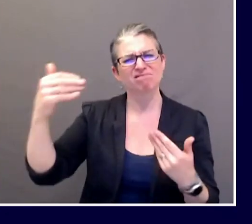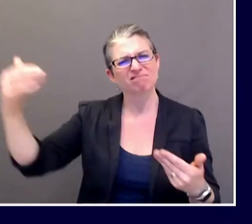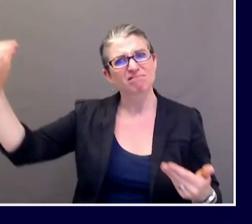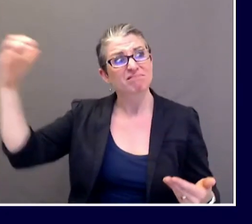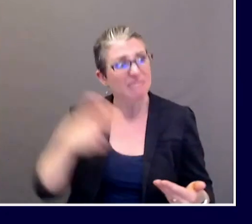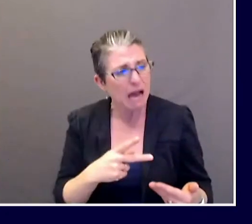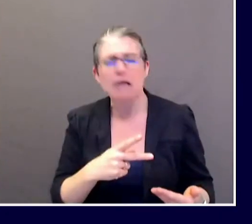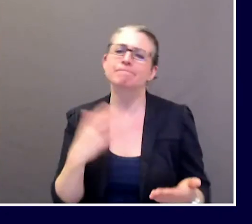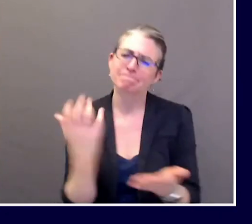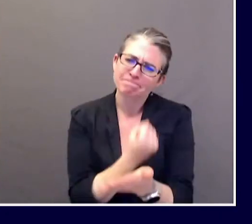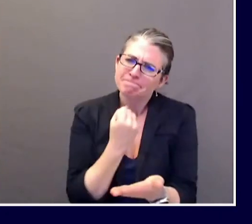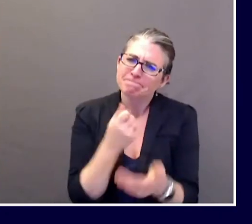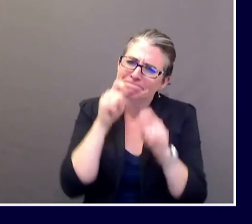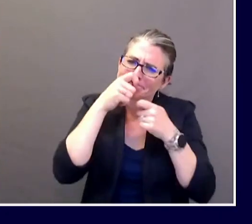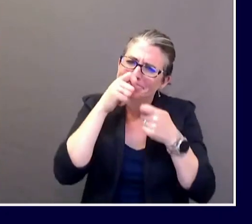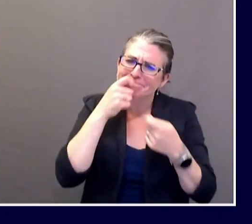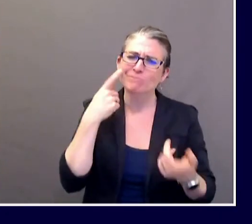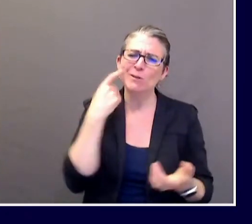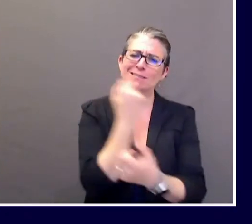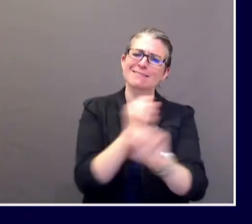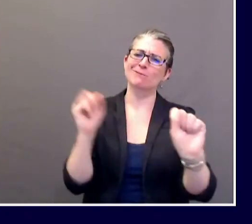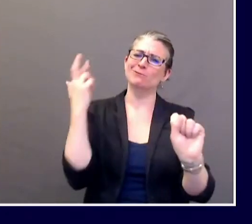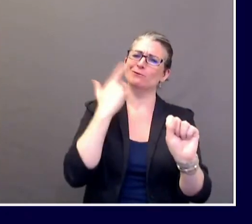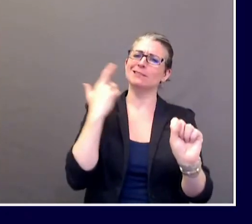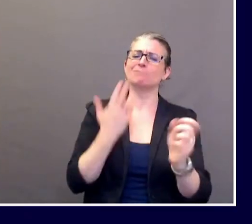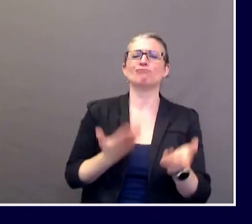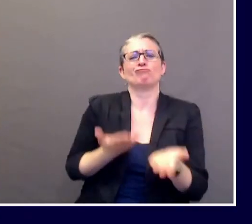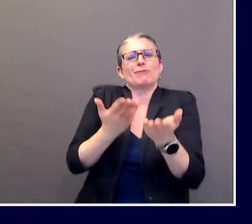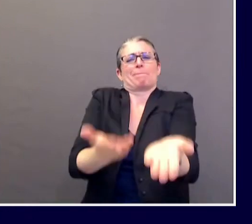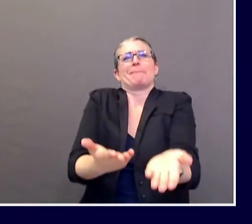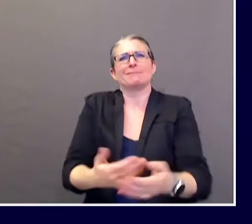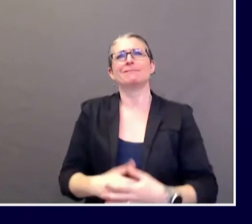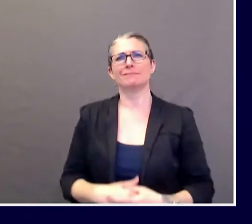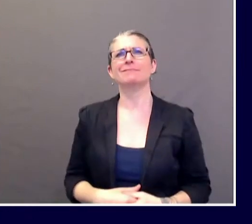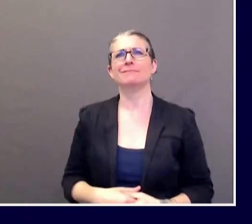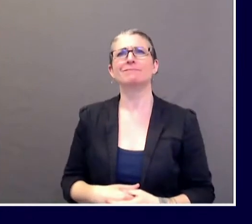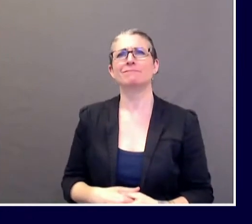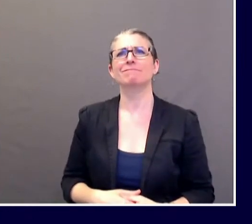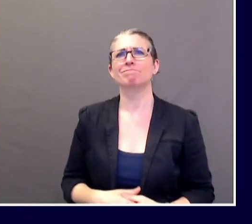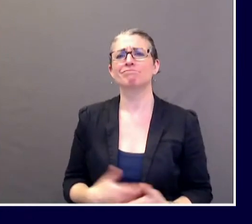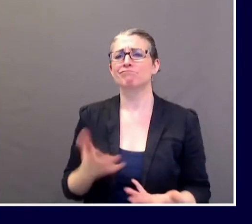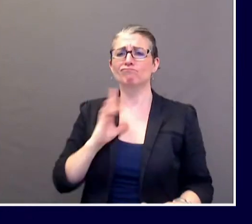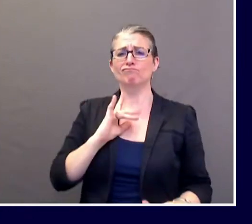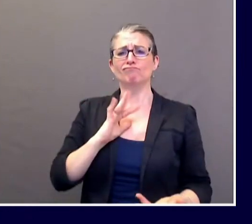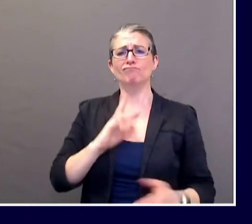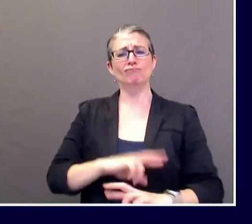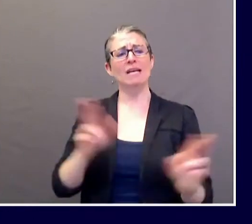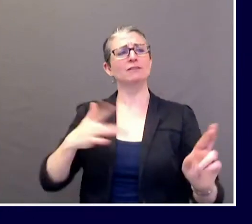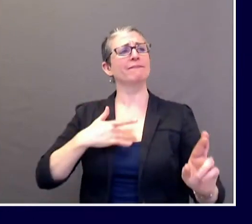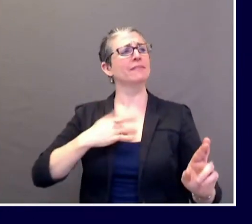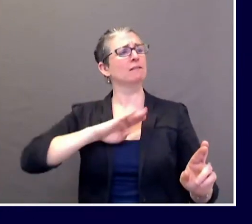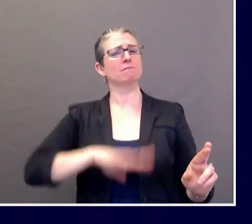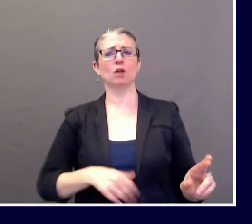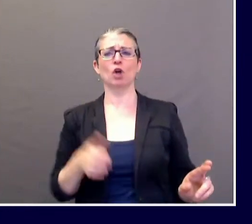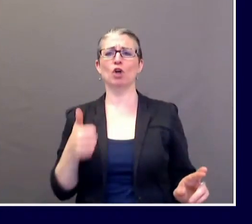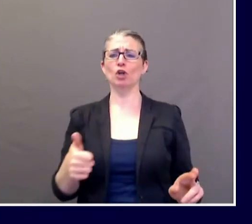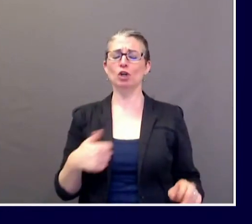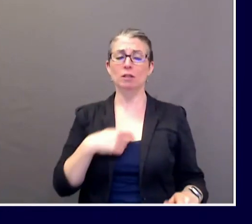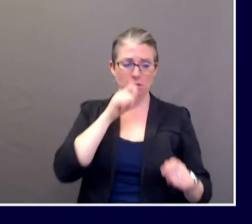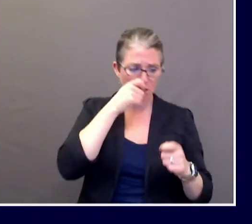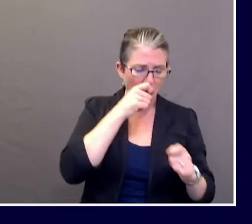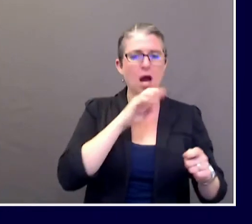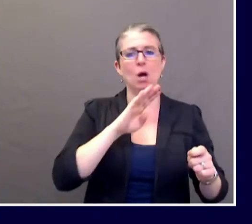tool to find out if you are an asymptomatic carrier of COVID-19, and if so, for you to protect your family,